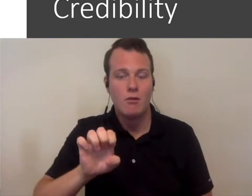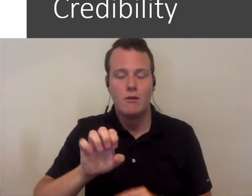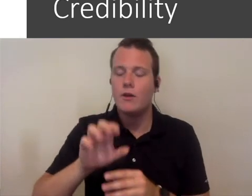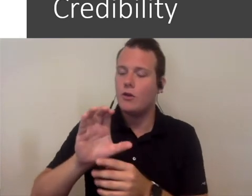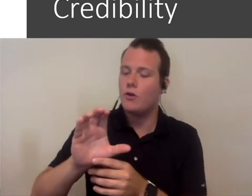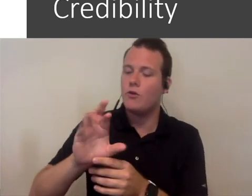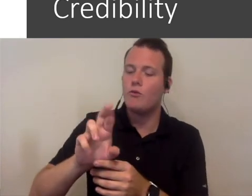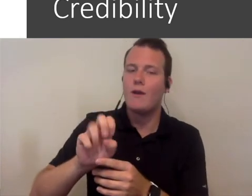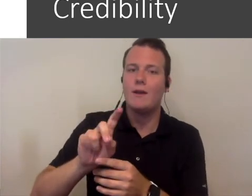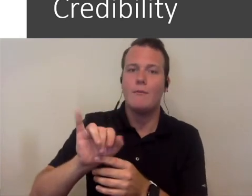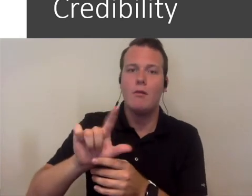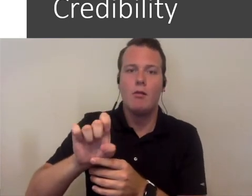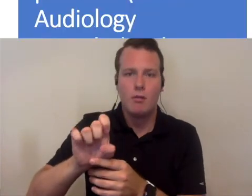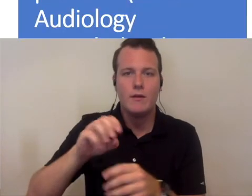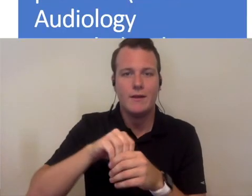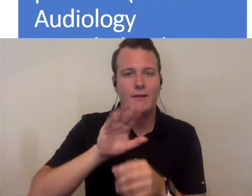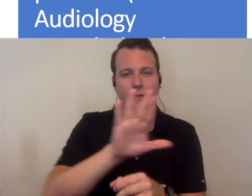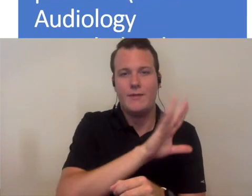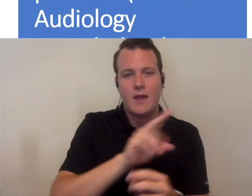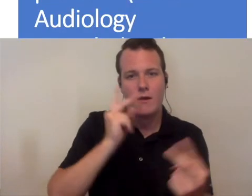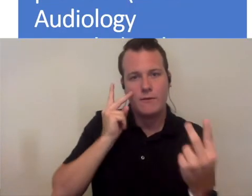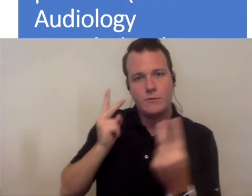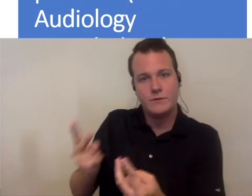eyes. Let's go to the next slide.